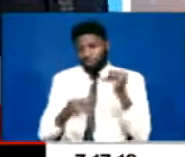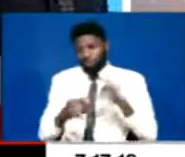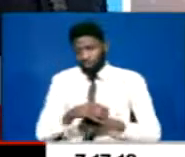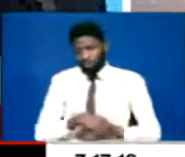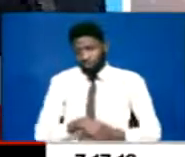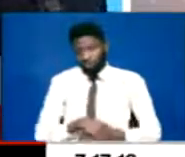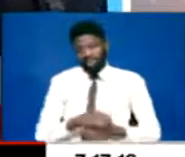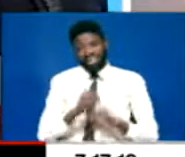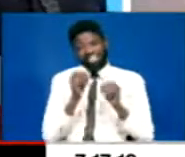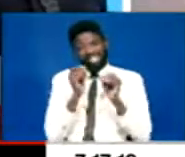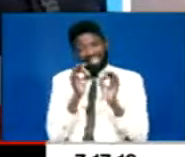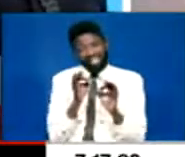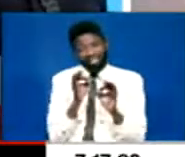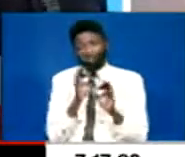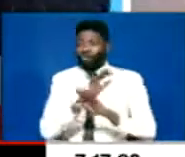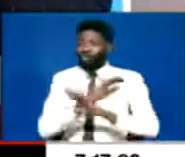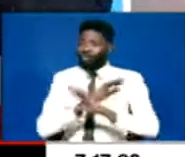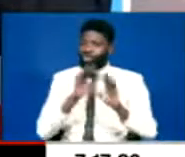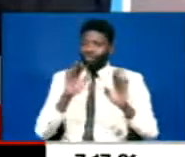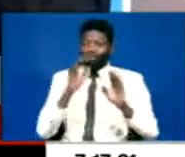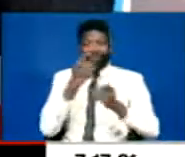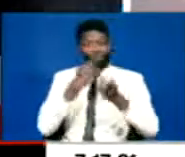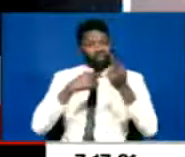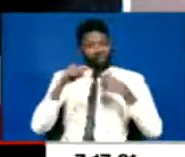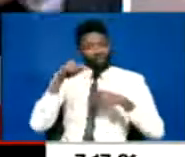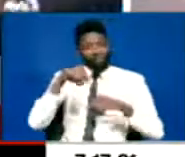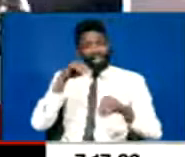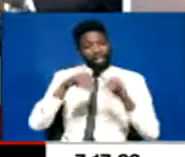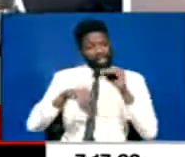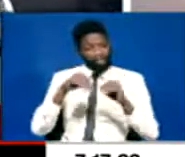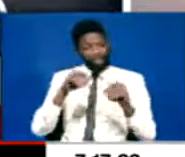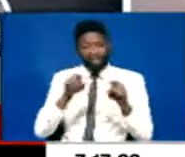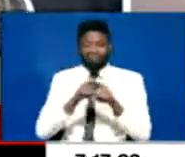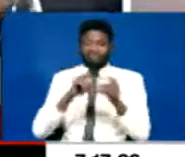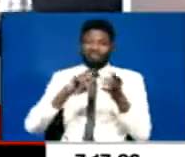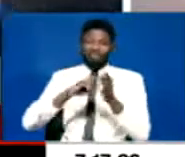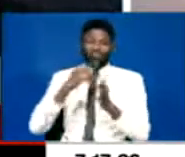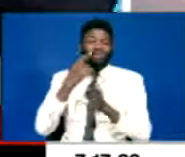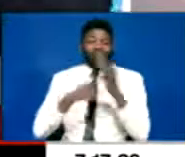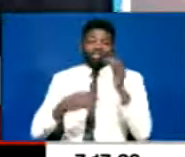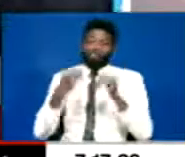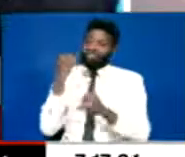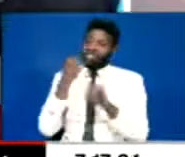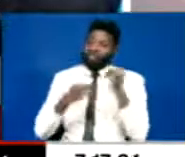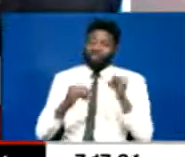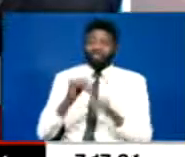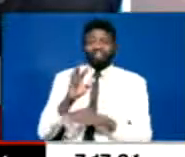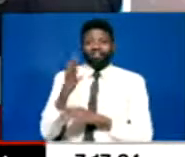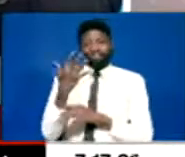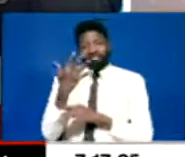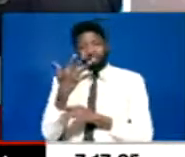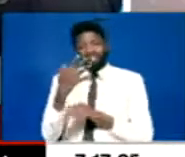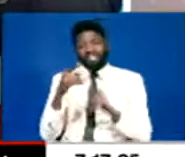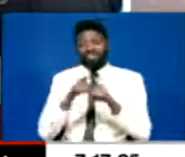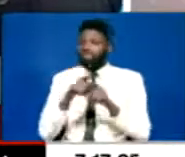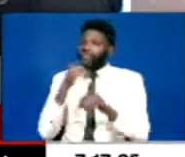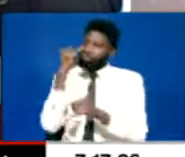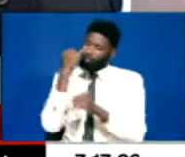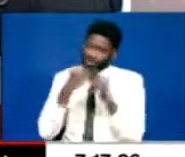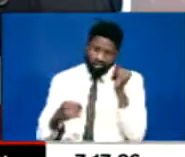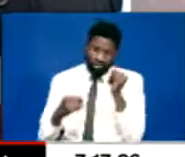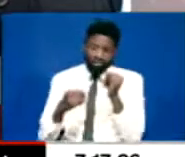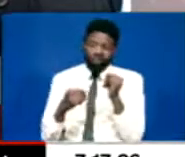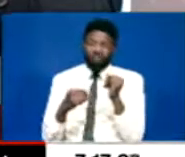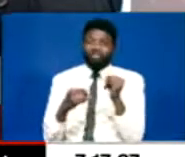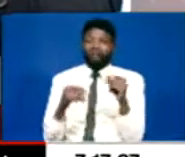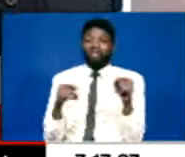he does not make it in this election, it means that's just it. So the fifth stab and the final one, and let's